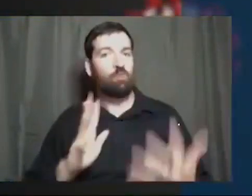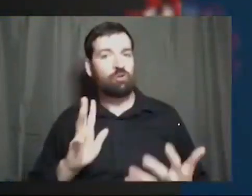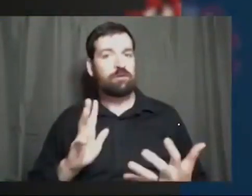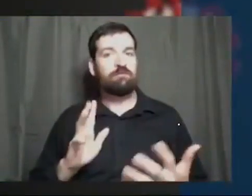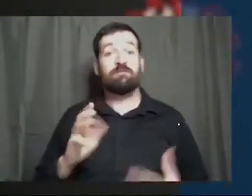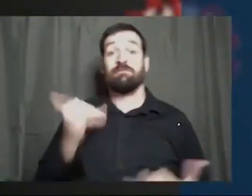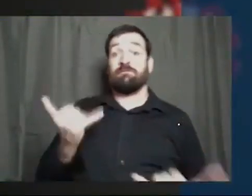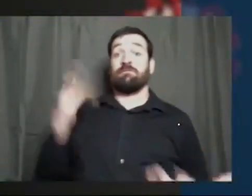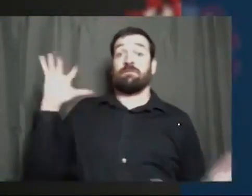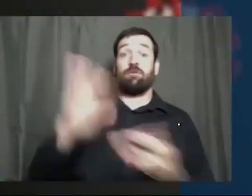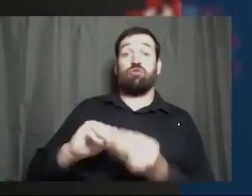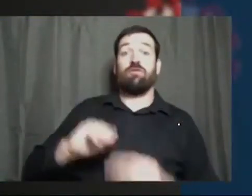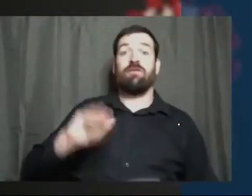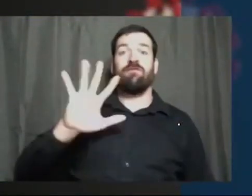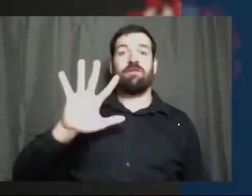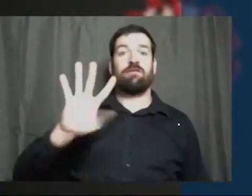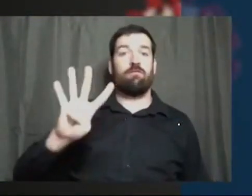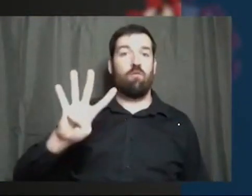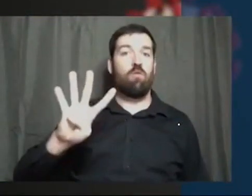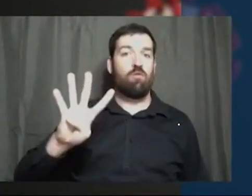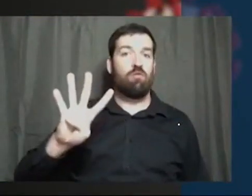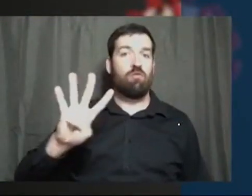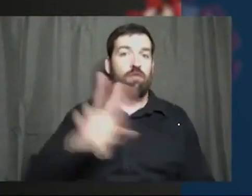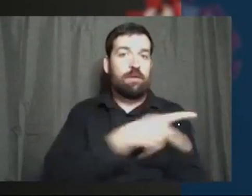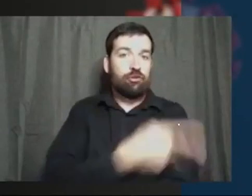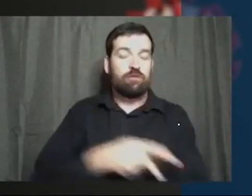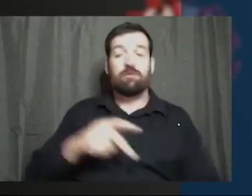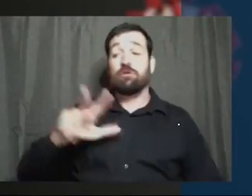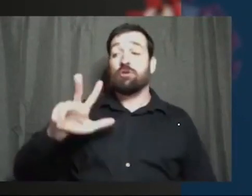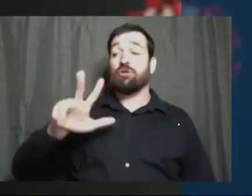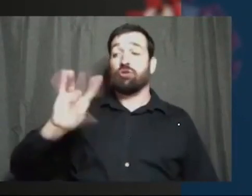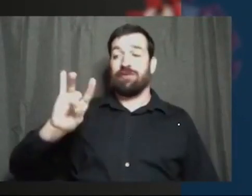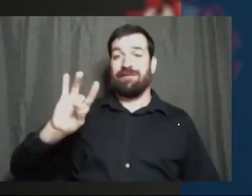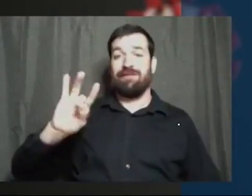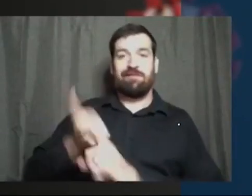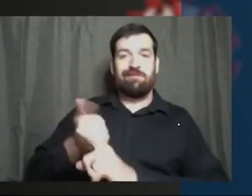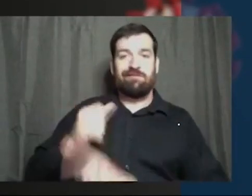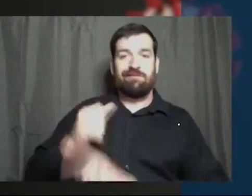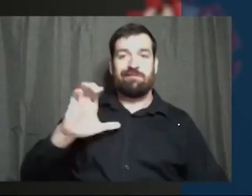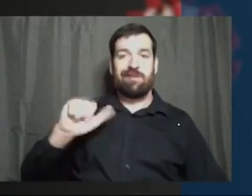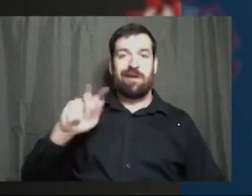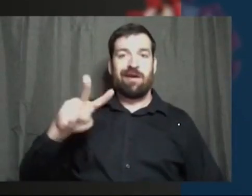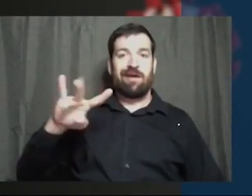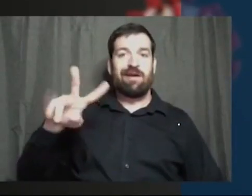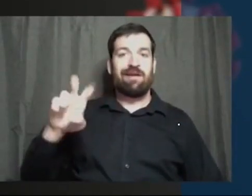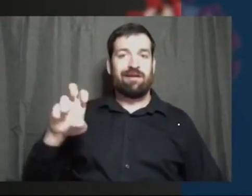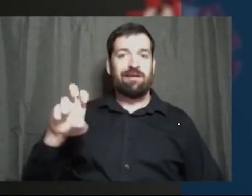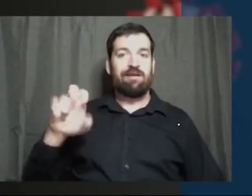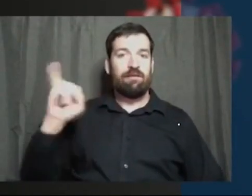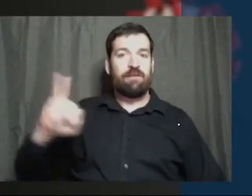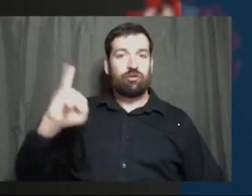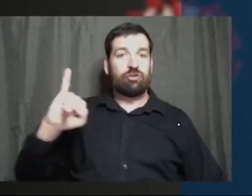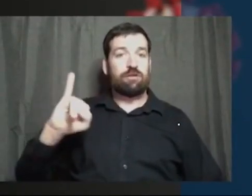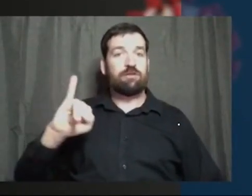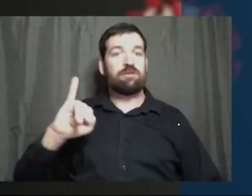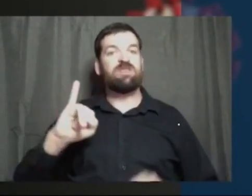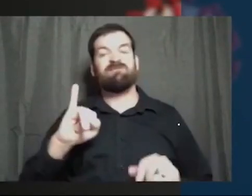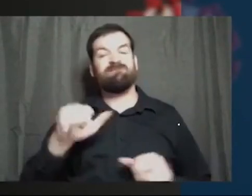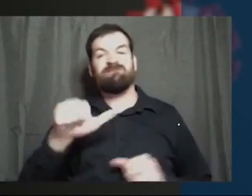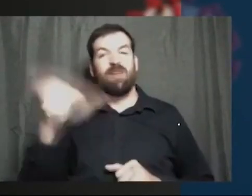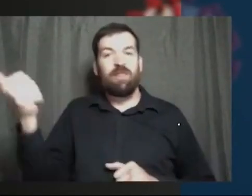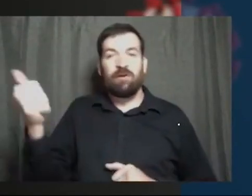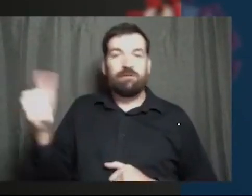total patients in the hospital. 38 of those are active infections. The rest of those have met criteria to discontinue